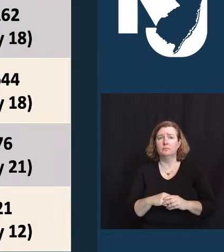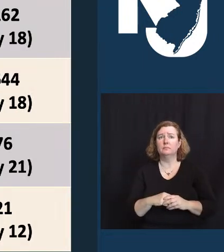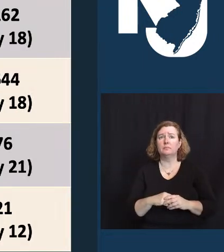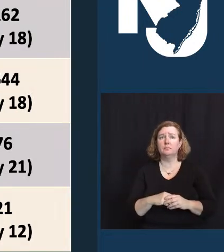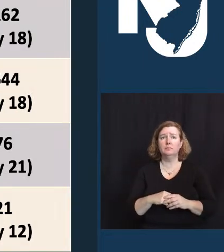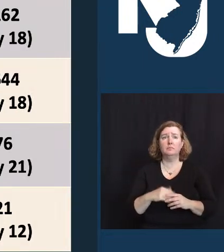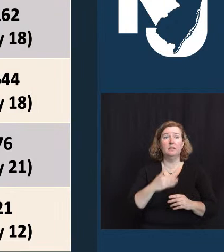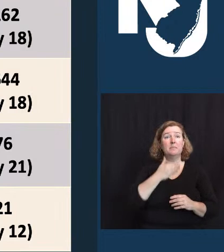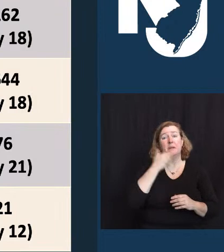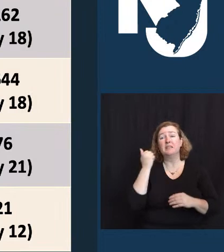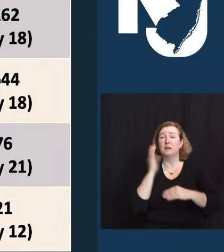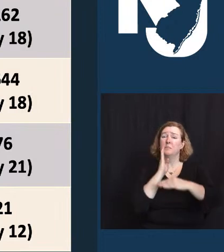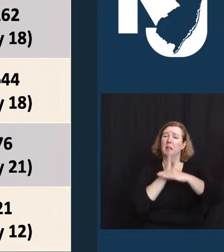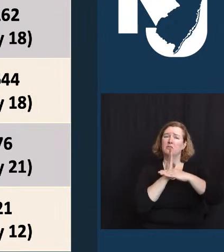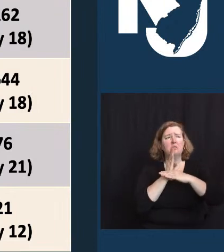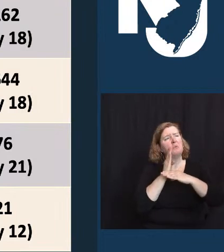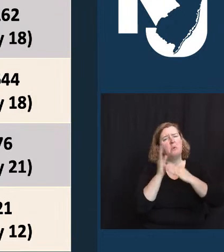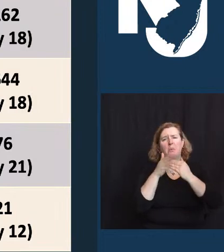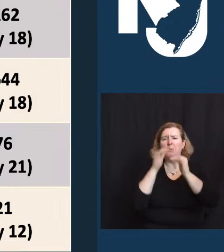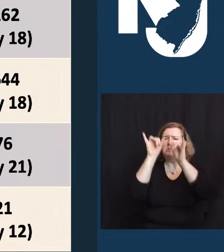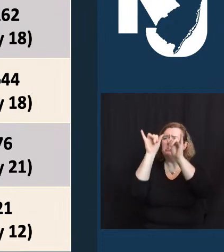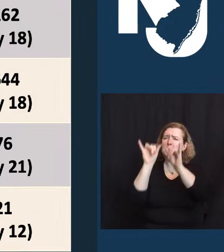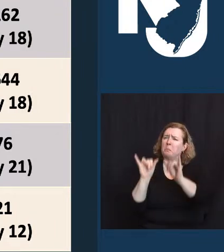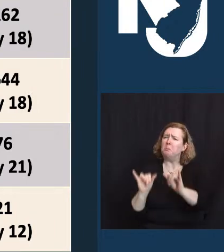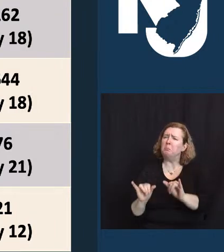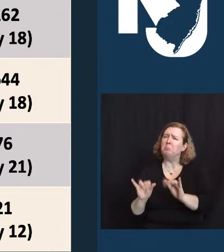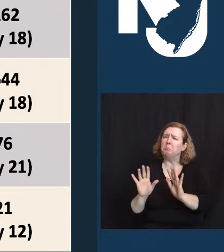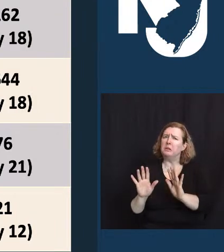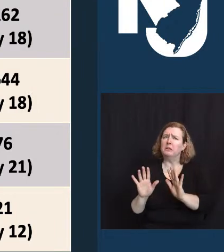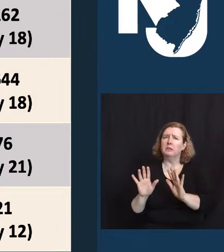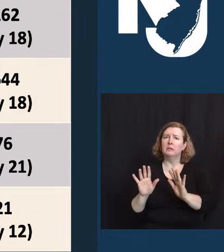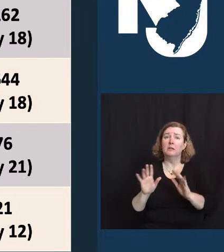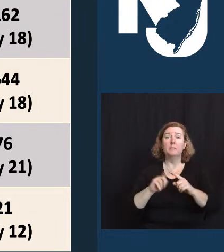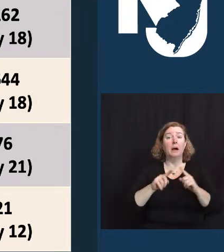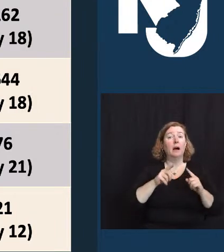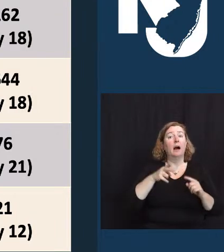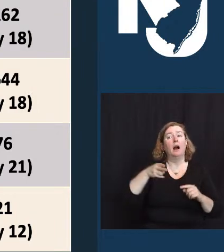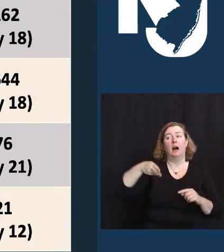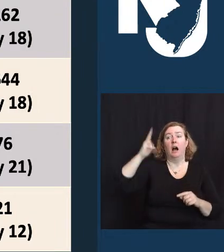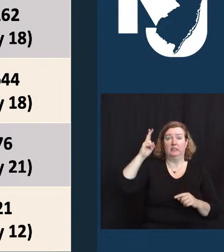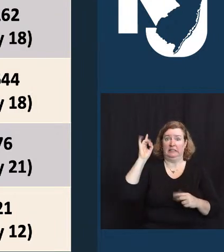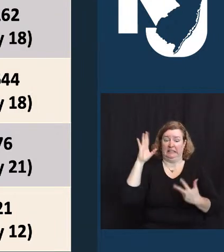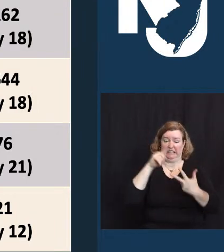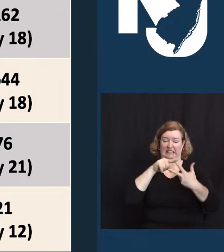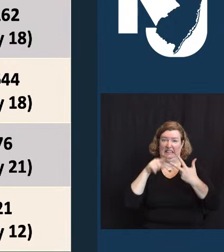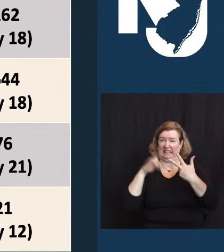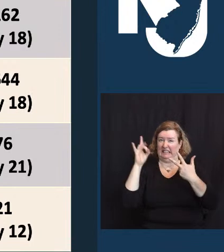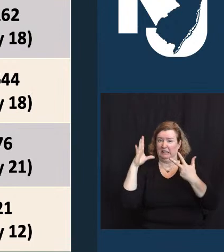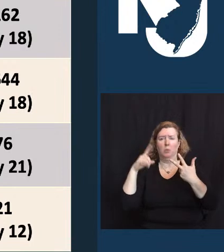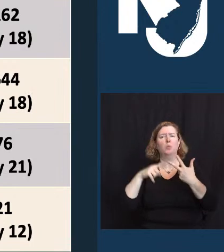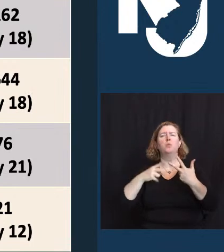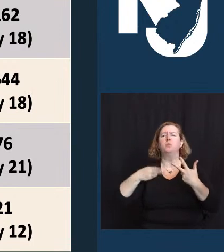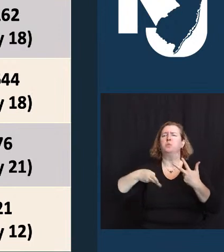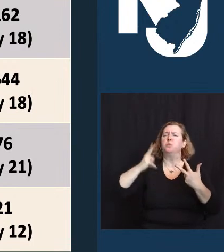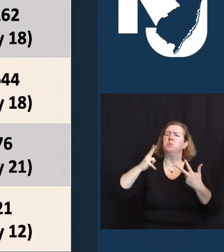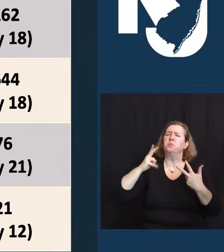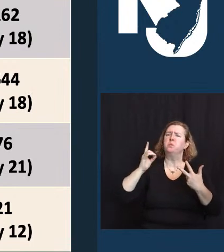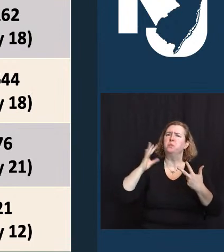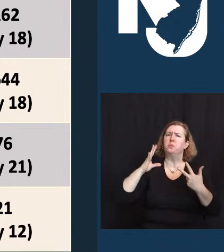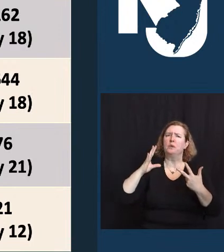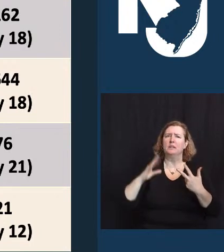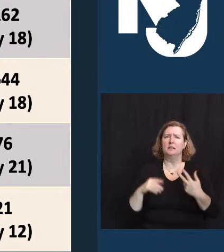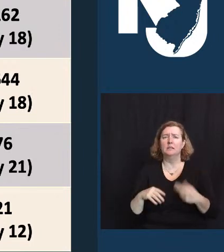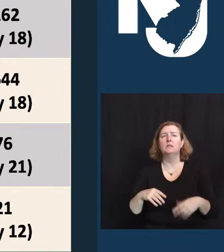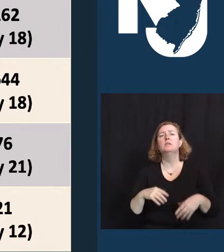and the moderate cases, but a meaningful difference into the high case, and there's one other wrinkle to that. Under both the best and